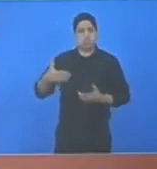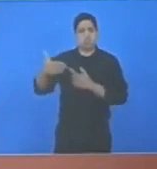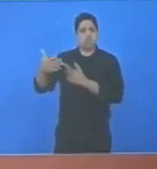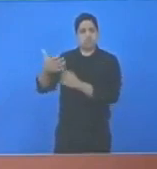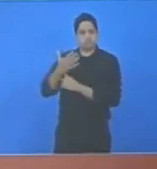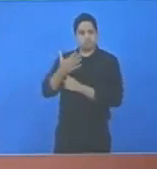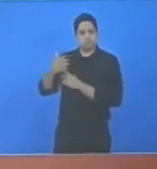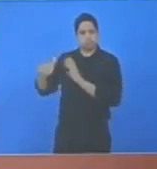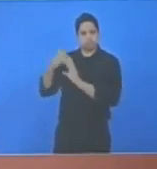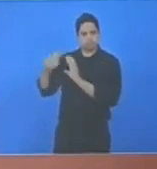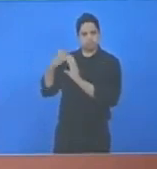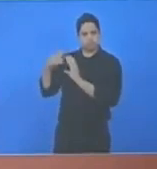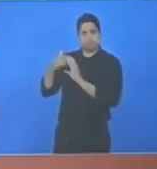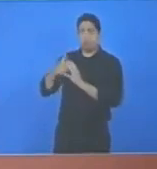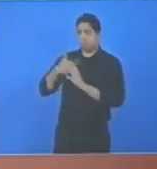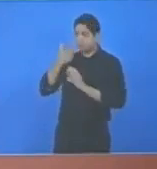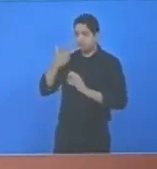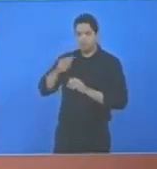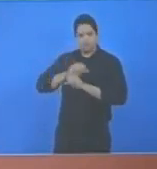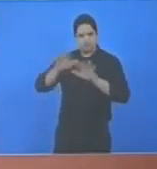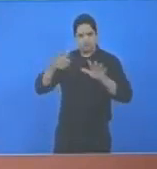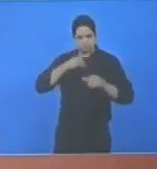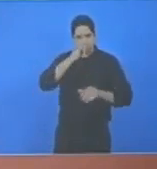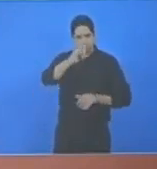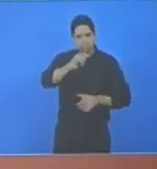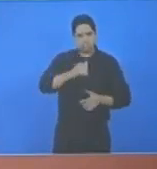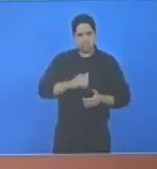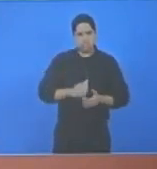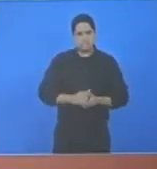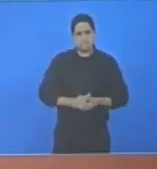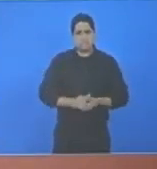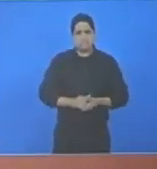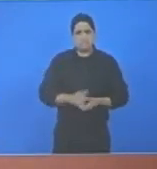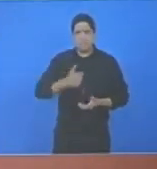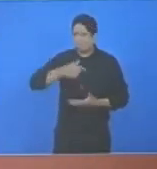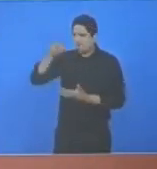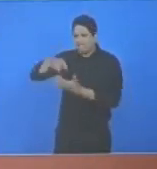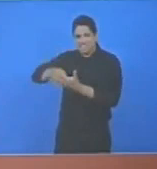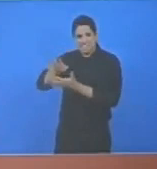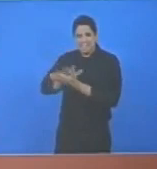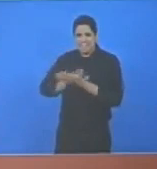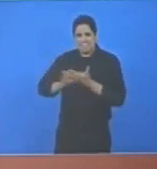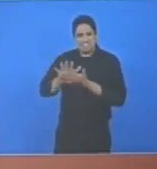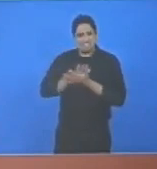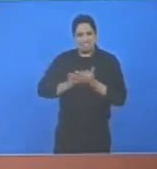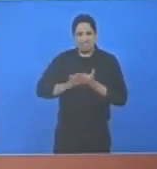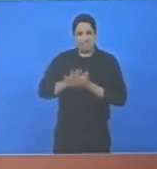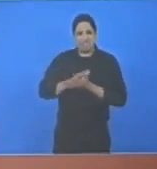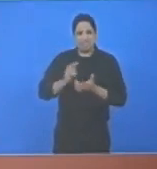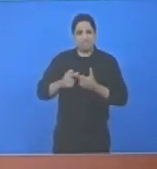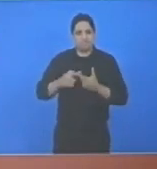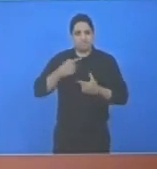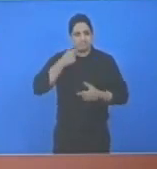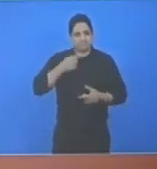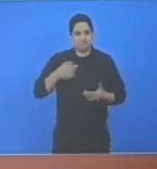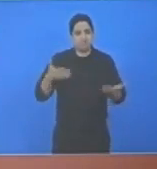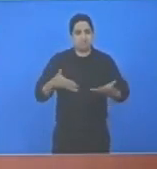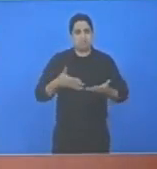collaboration. It's very welcoming. And I want to say, I didn't have a chance to